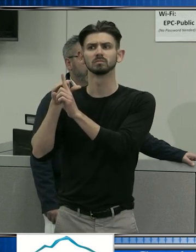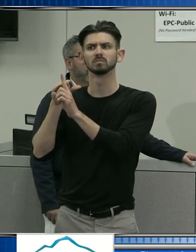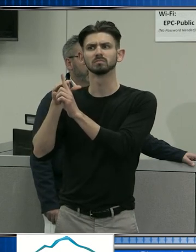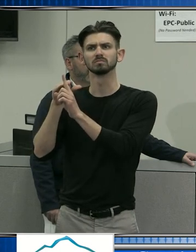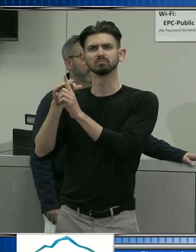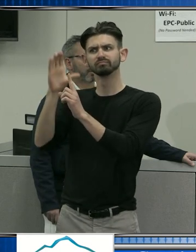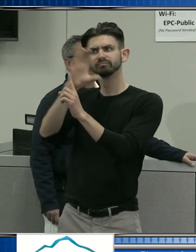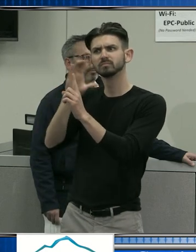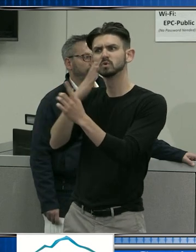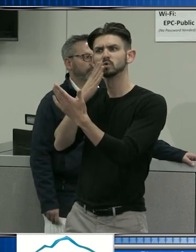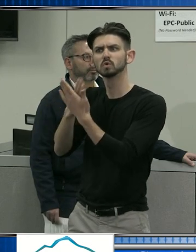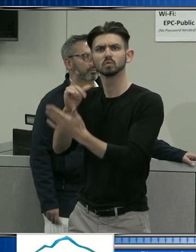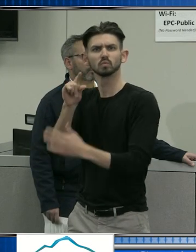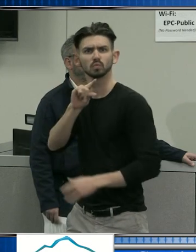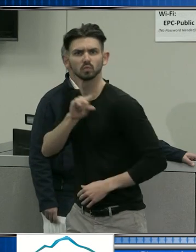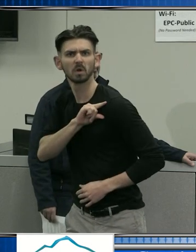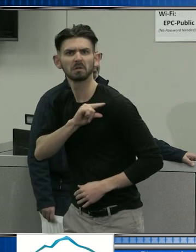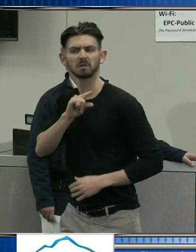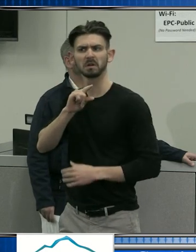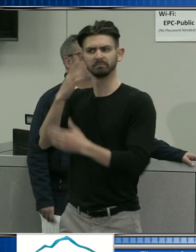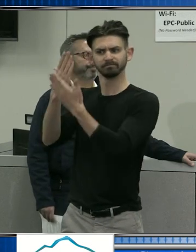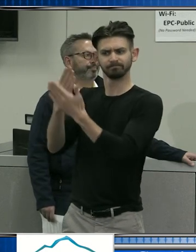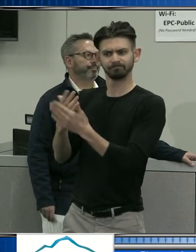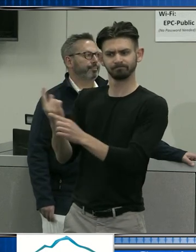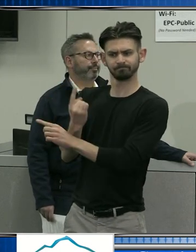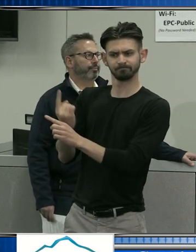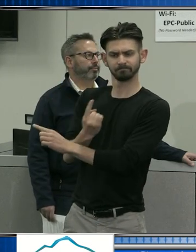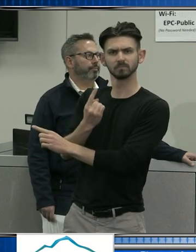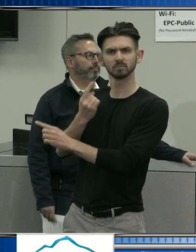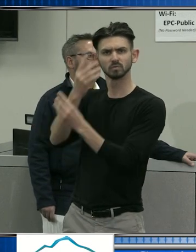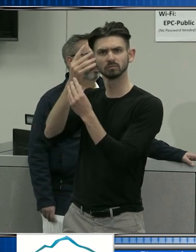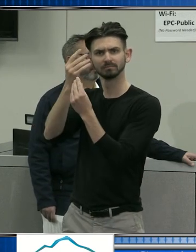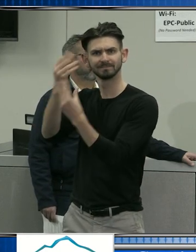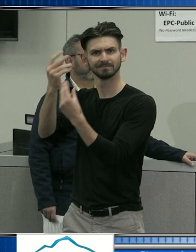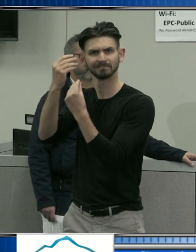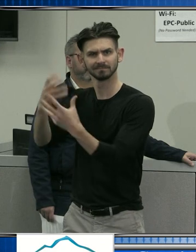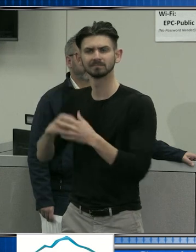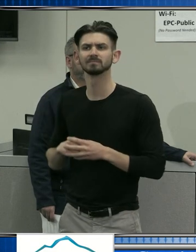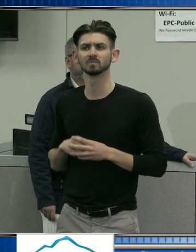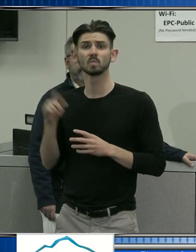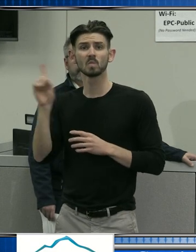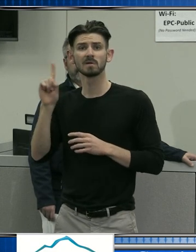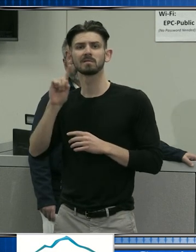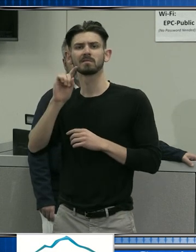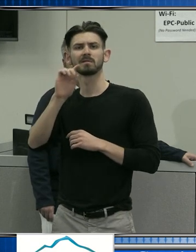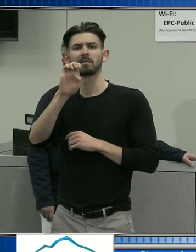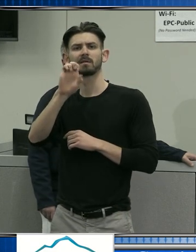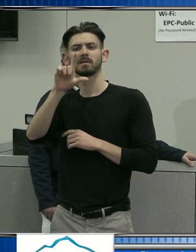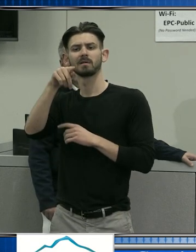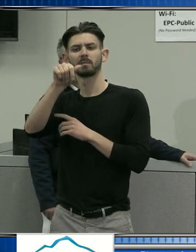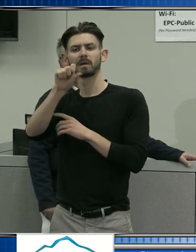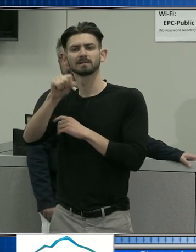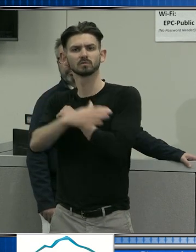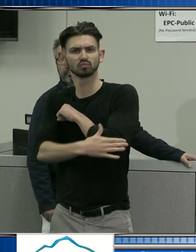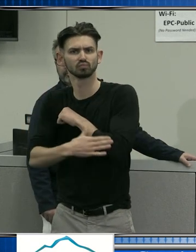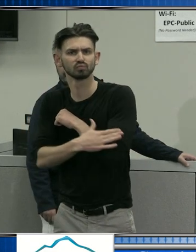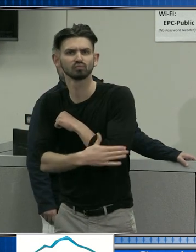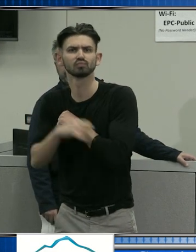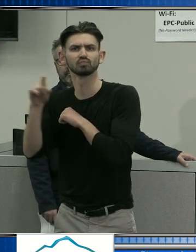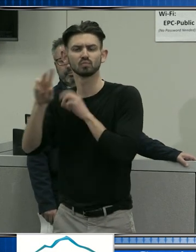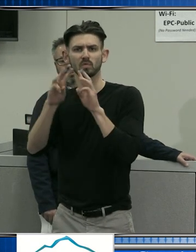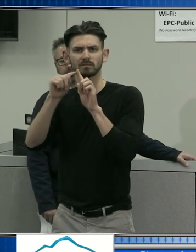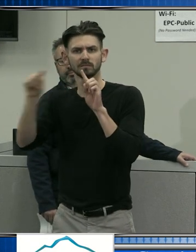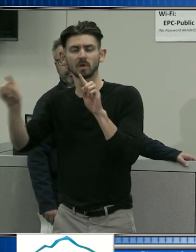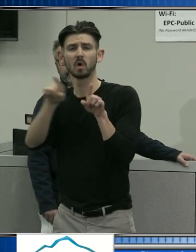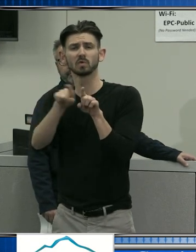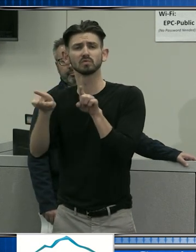information, including El Paso County Public Health's website, and please also know that the public can use our public health call center. The